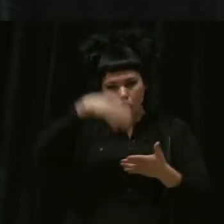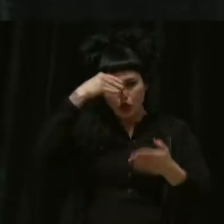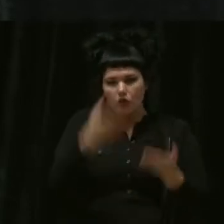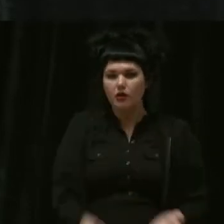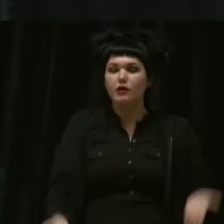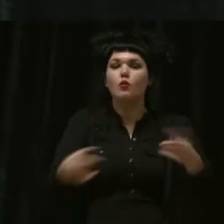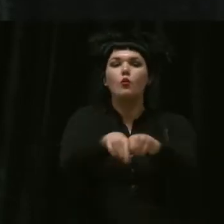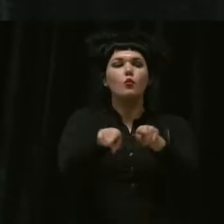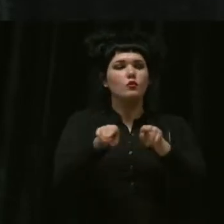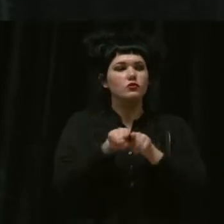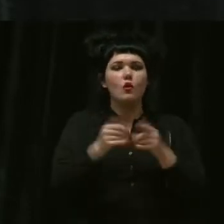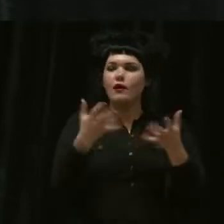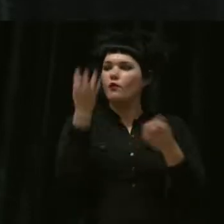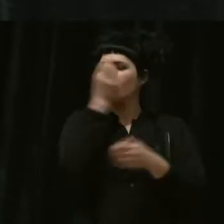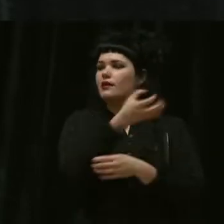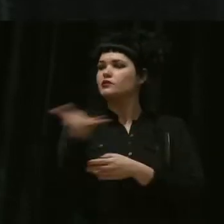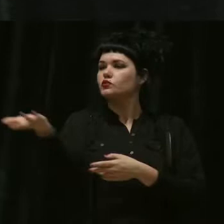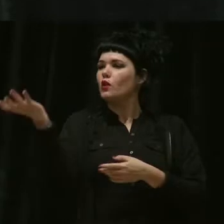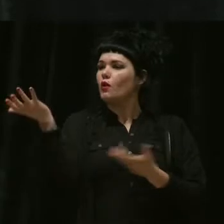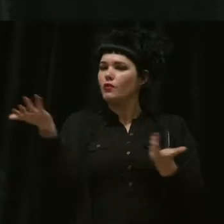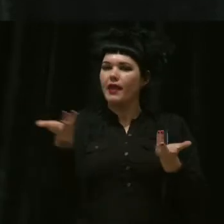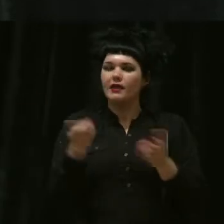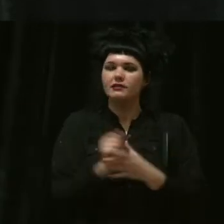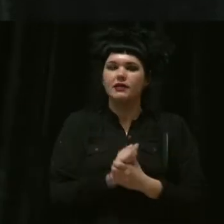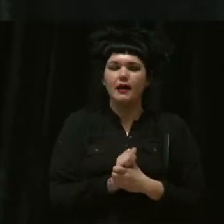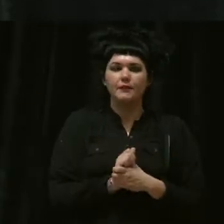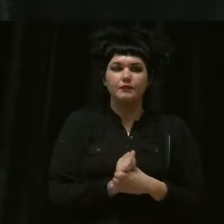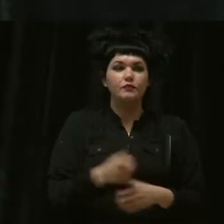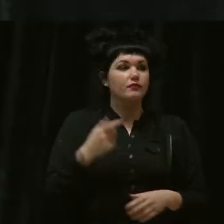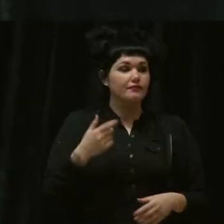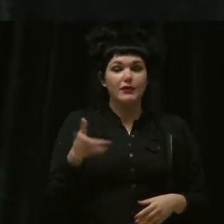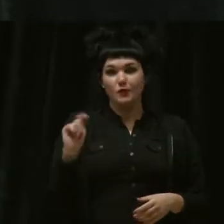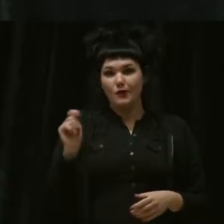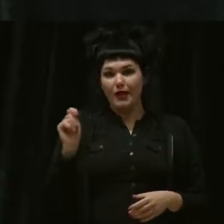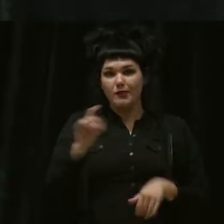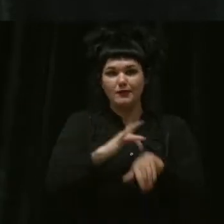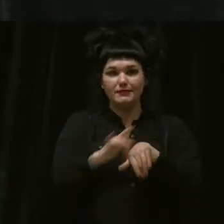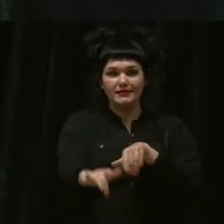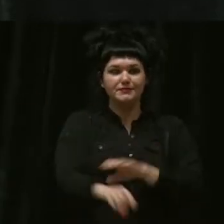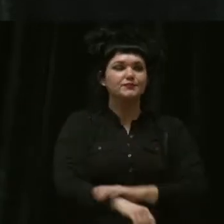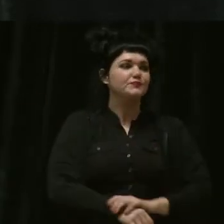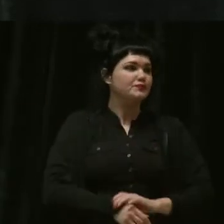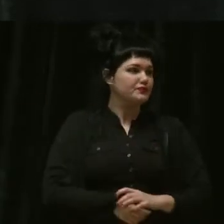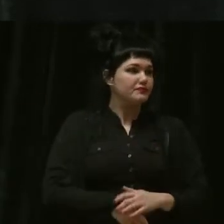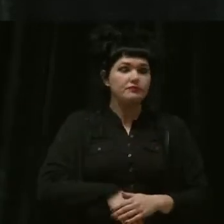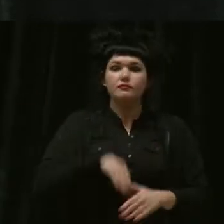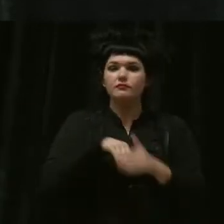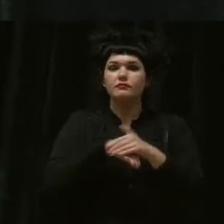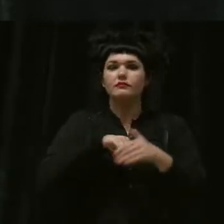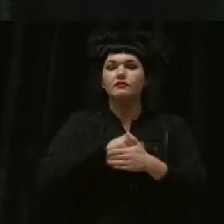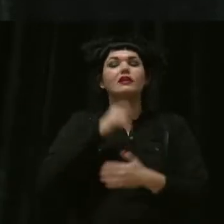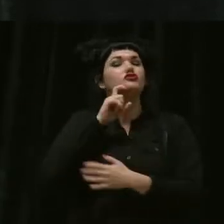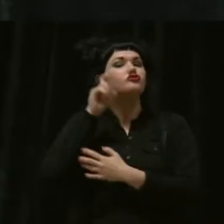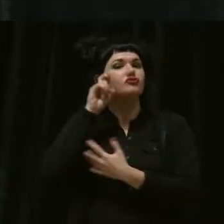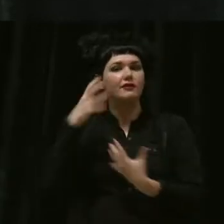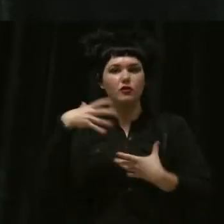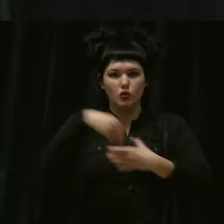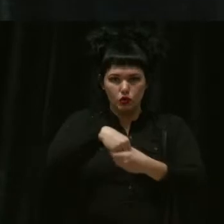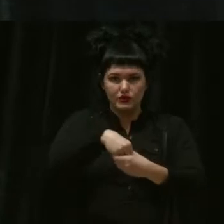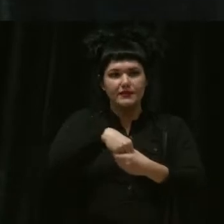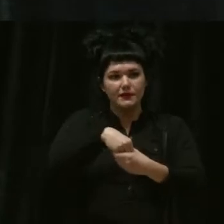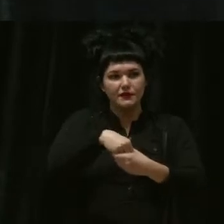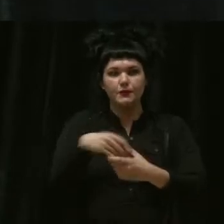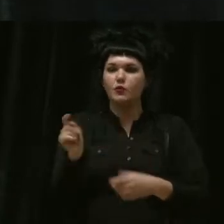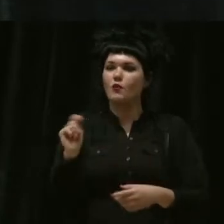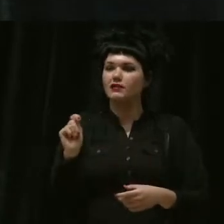I want to also let you know that we have restrooms, accessible and gender inclusive restrooms. We have